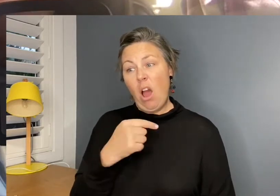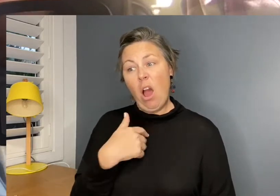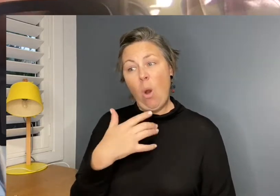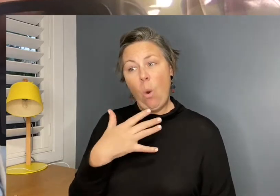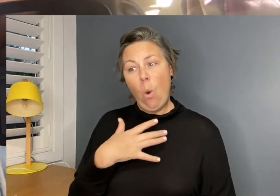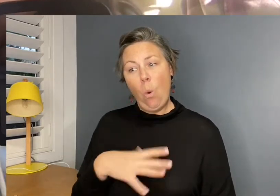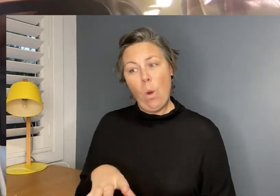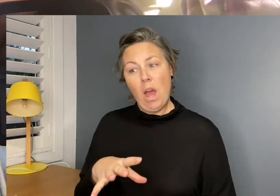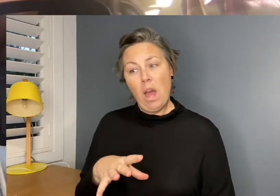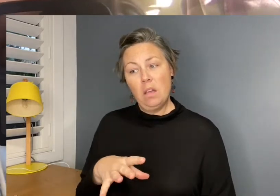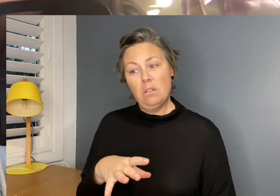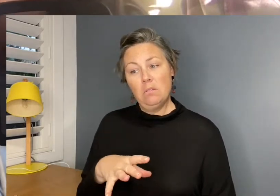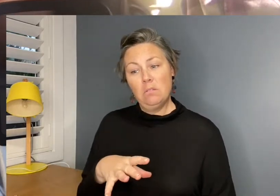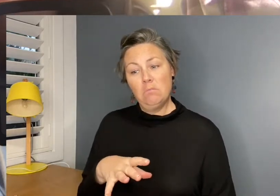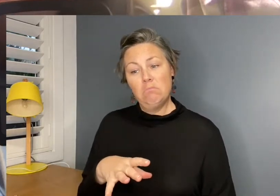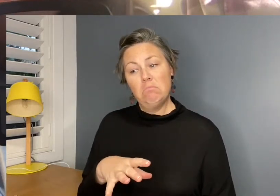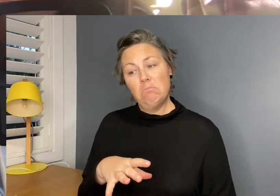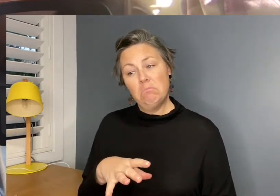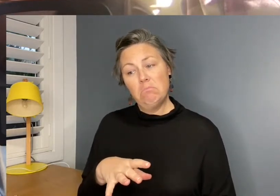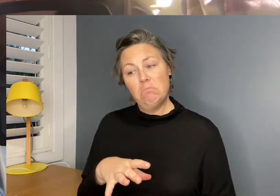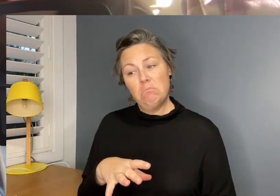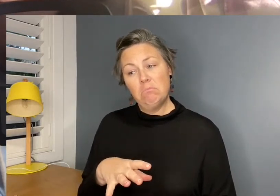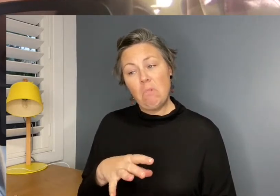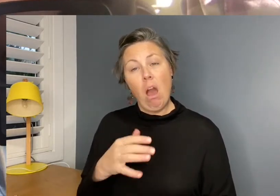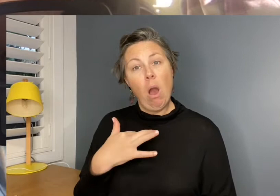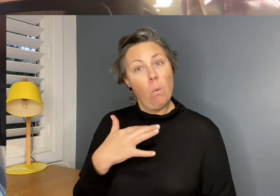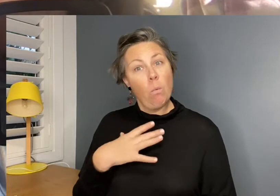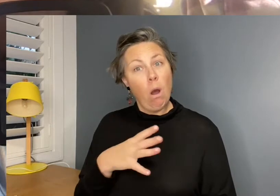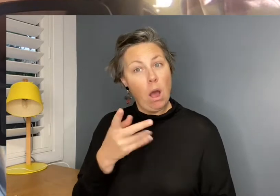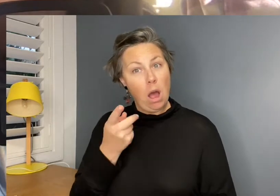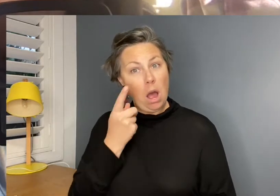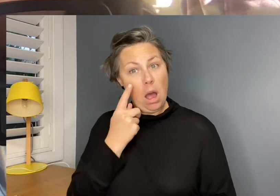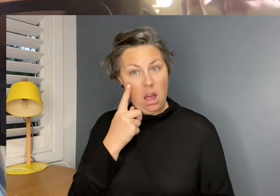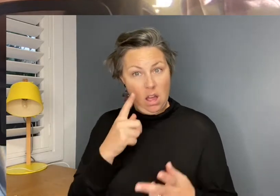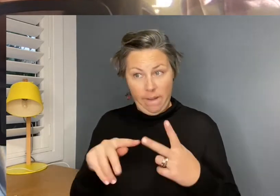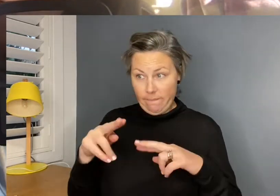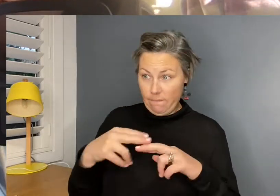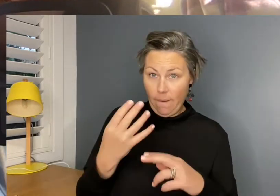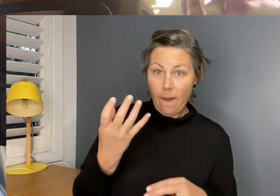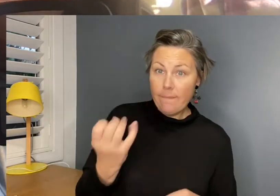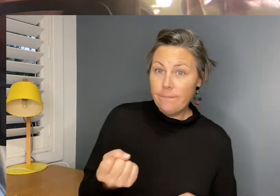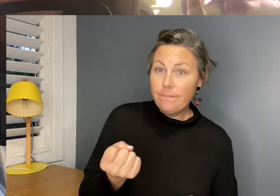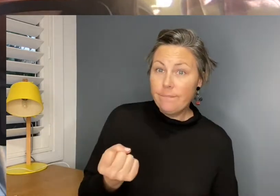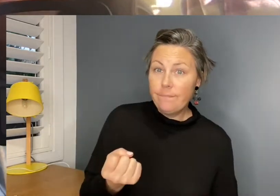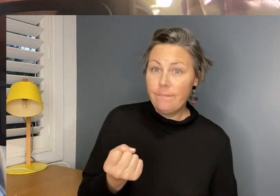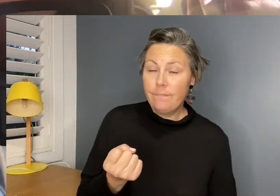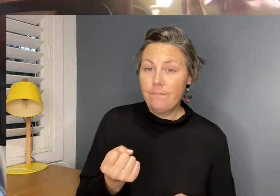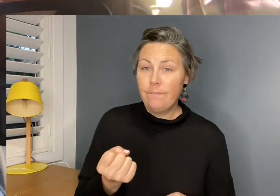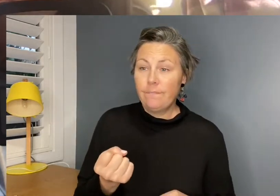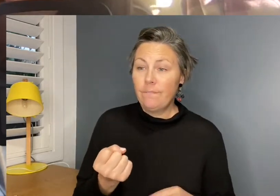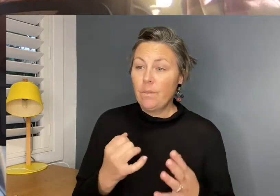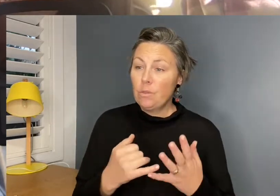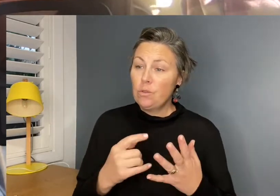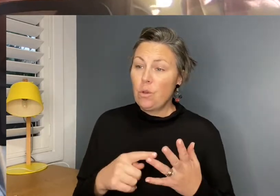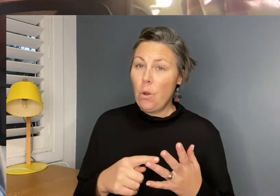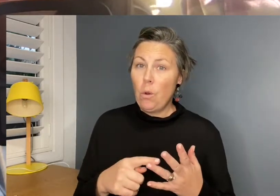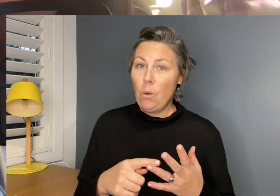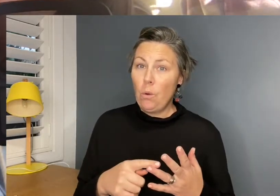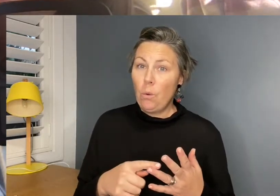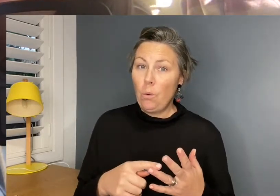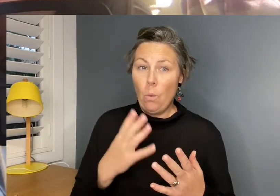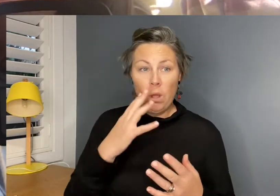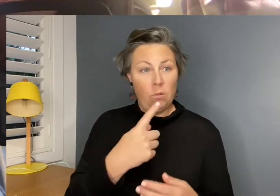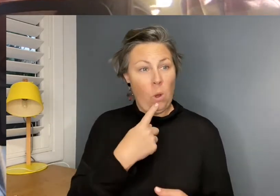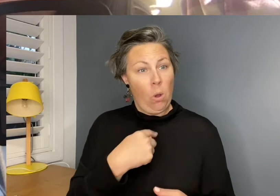always wanted to give a go if it was an option. So I was pleasantly surprised that was going to be